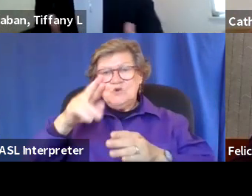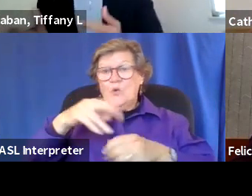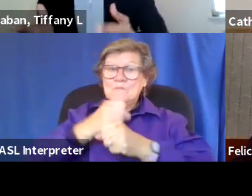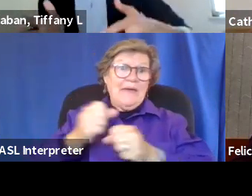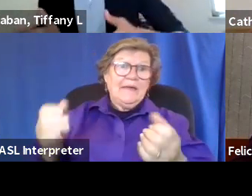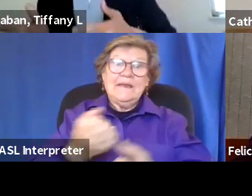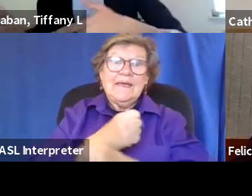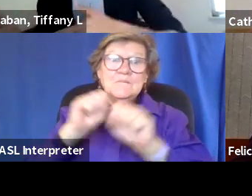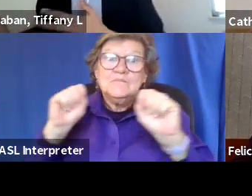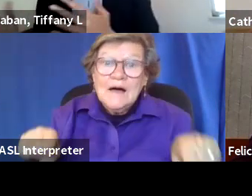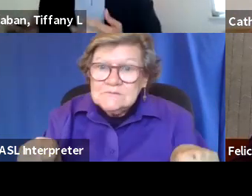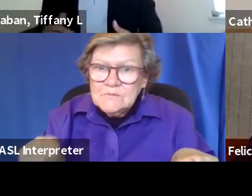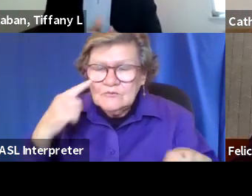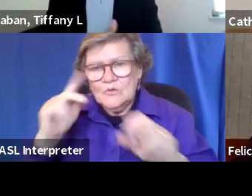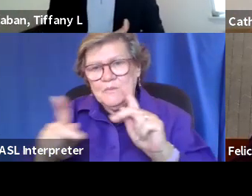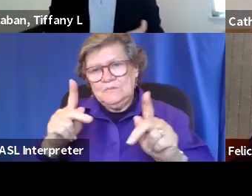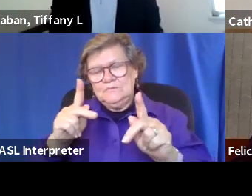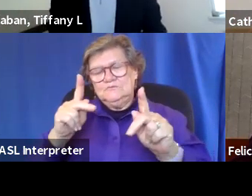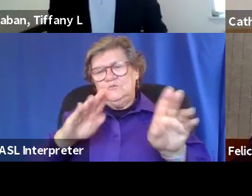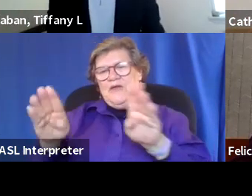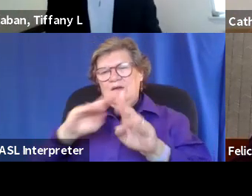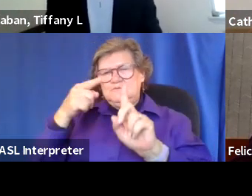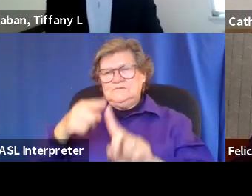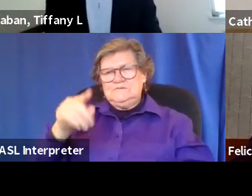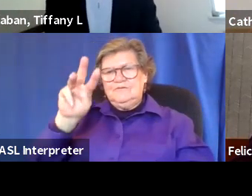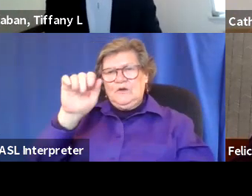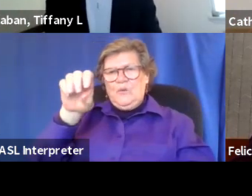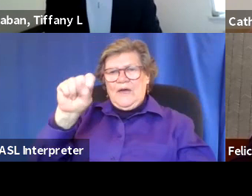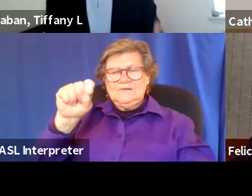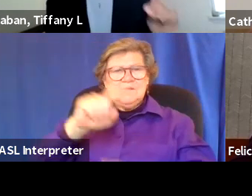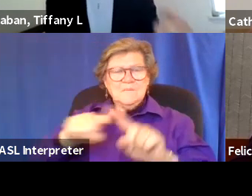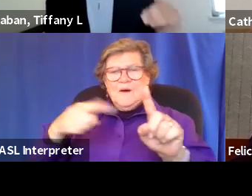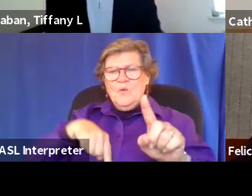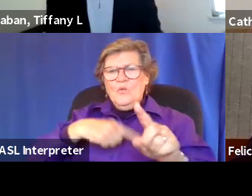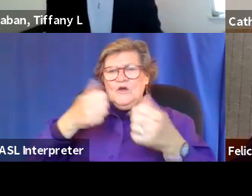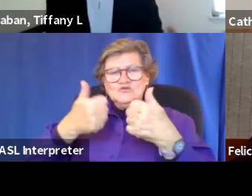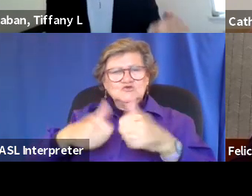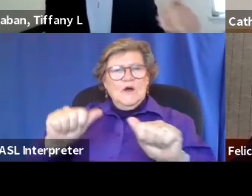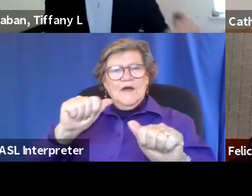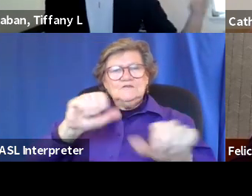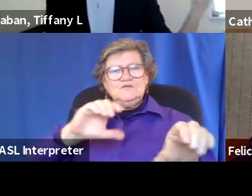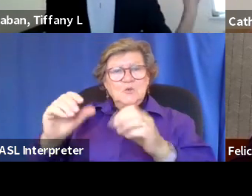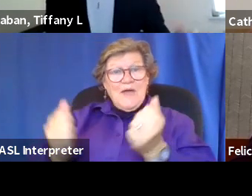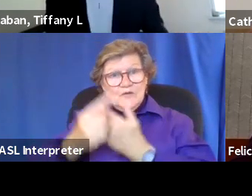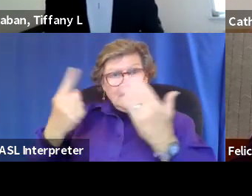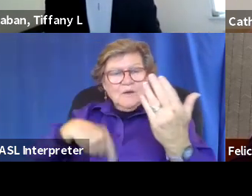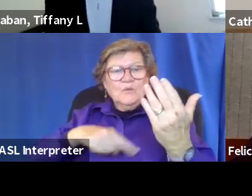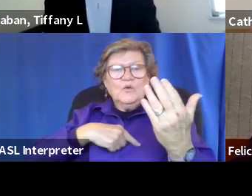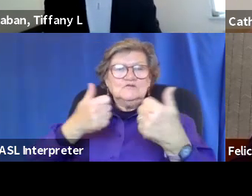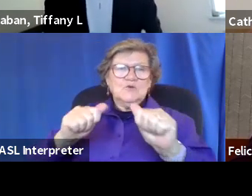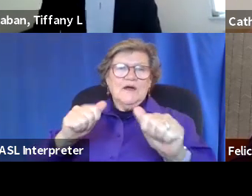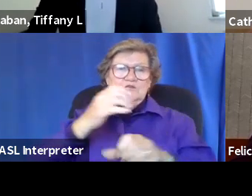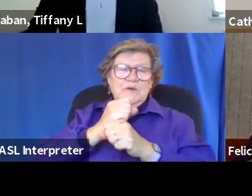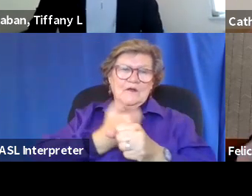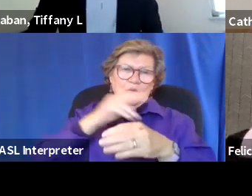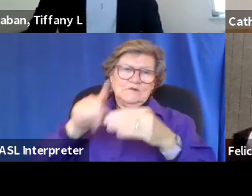impossible for people to behave in certain ways. And so, like, making sure that we are using every lever at our disposal to get the kinds of results that we need.